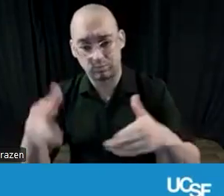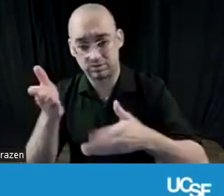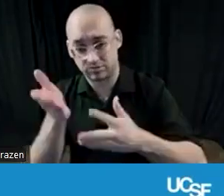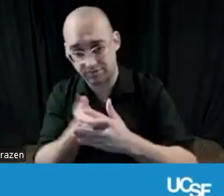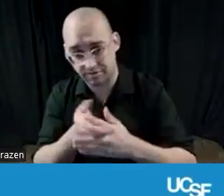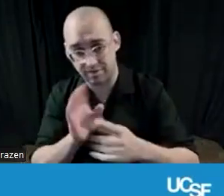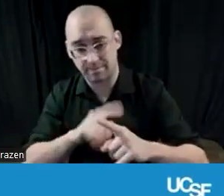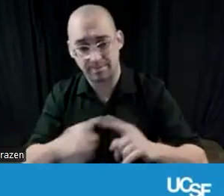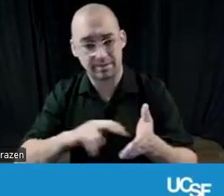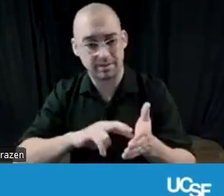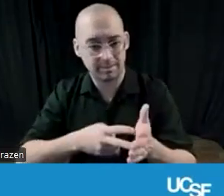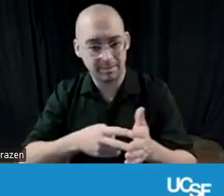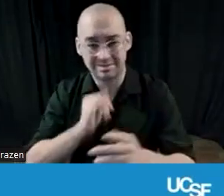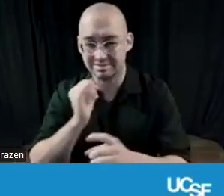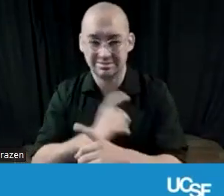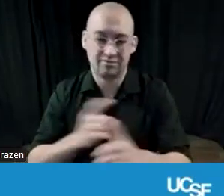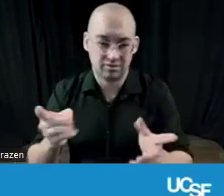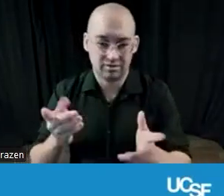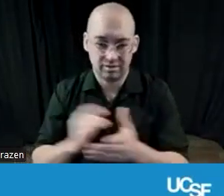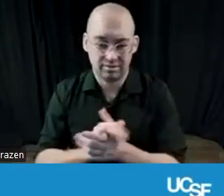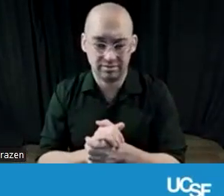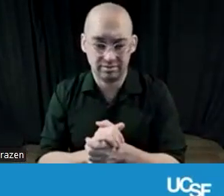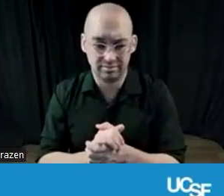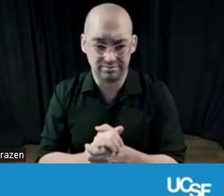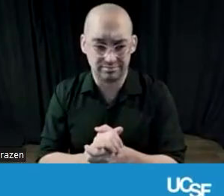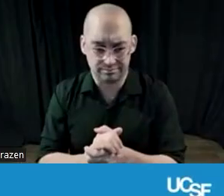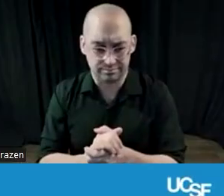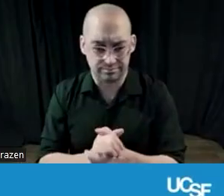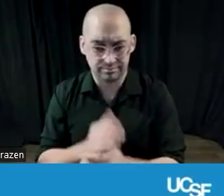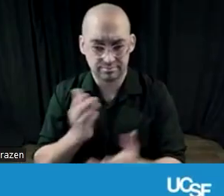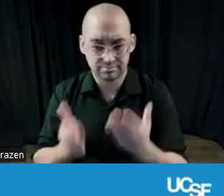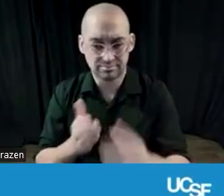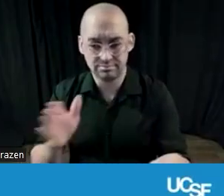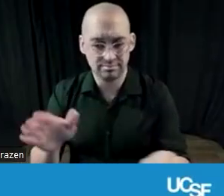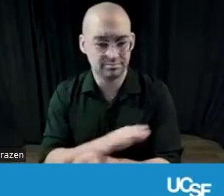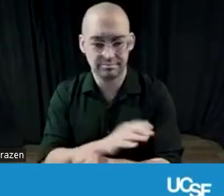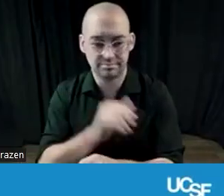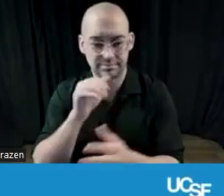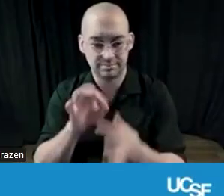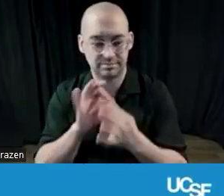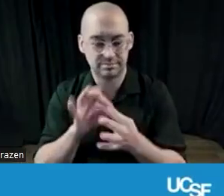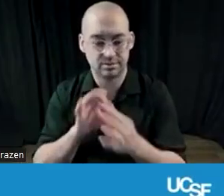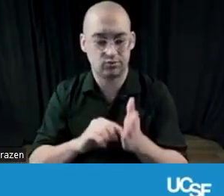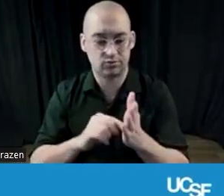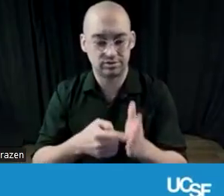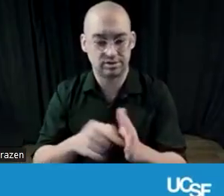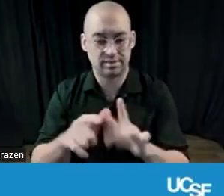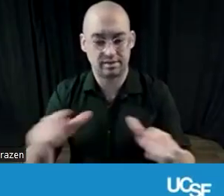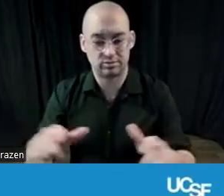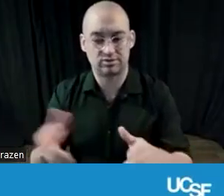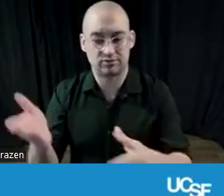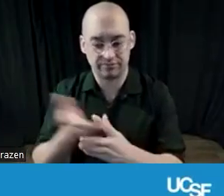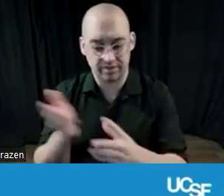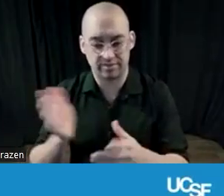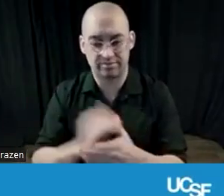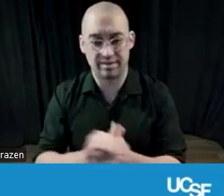actually to do something totally different with it, and maybe entirely unrelated from the language that was originally filed. So I say